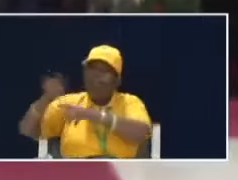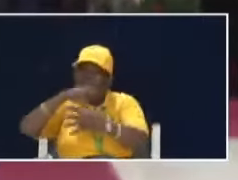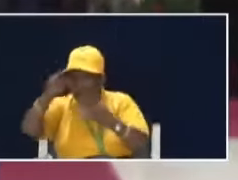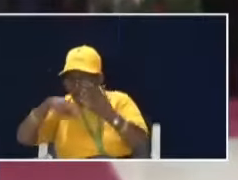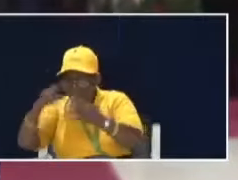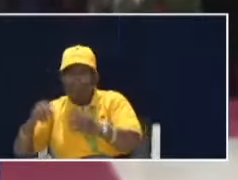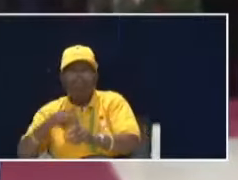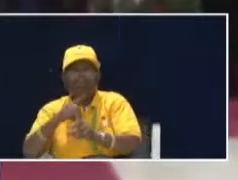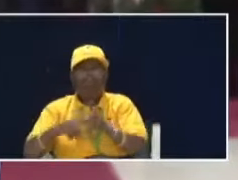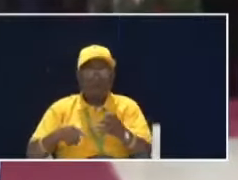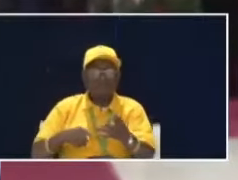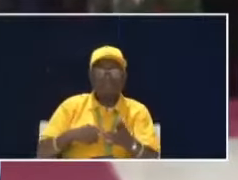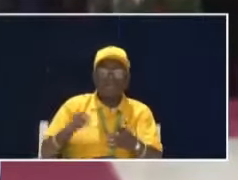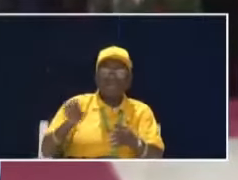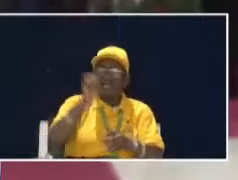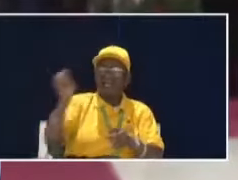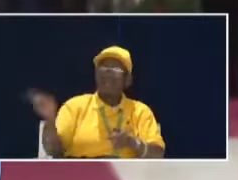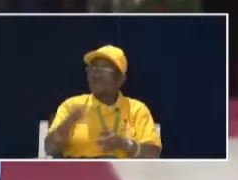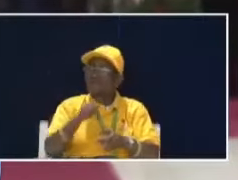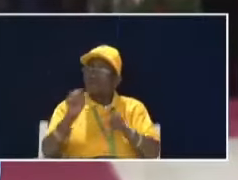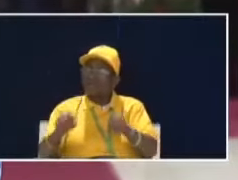get.